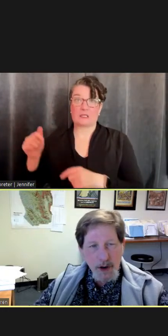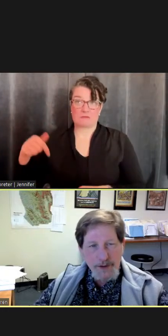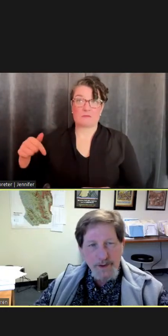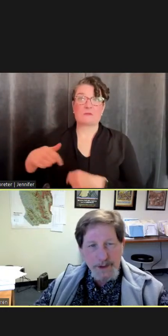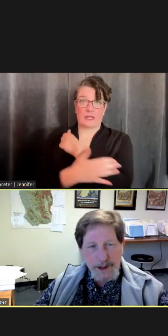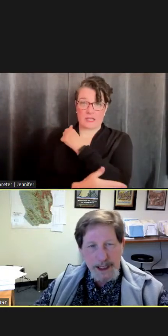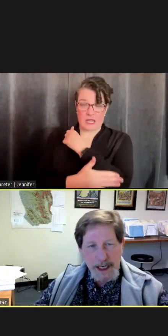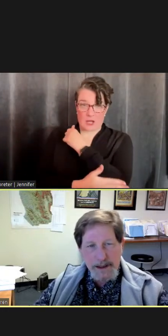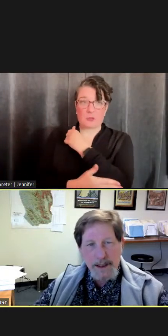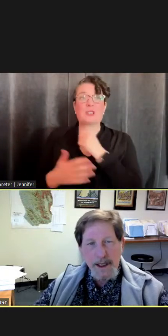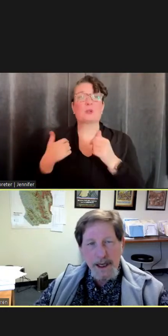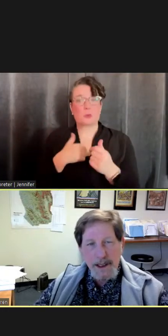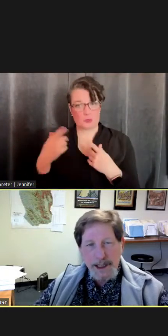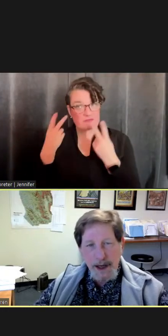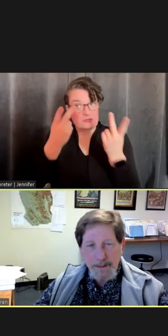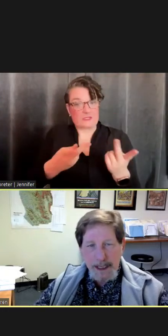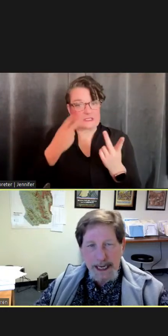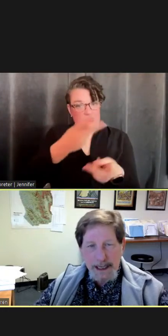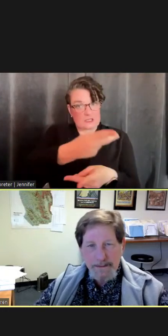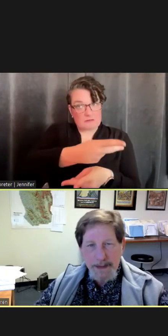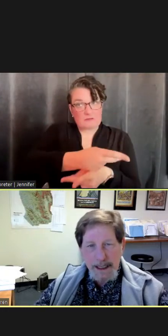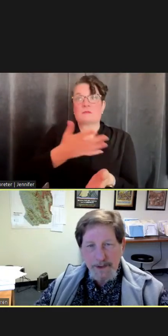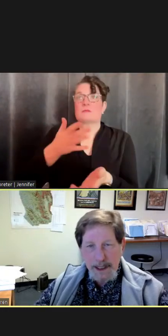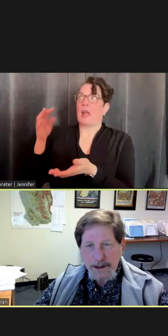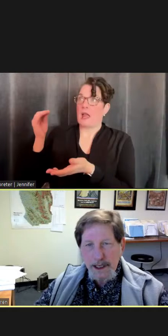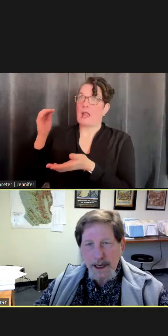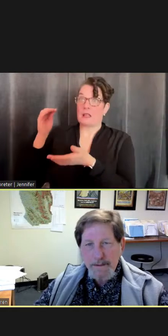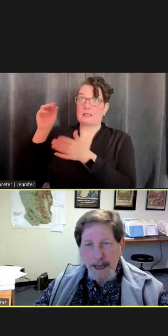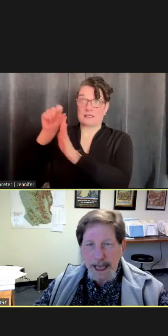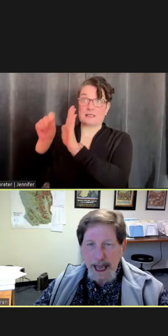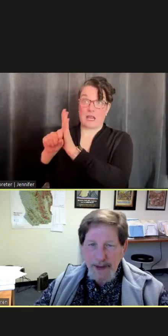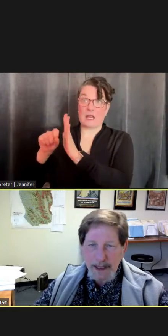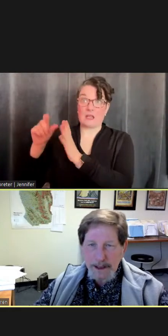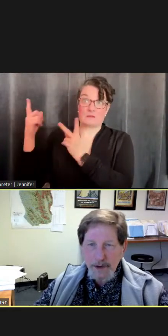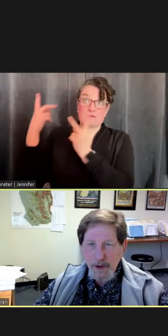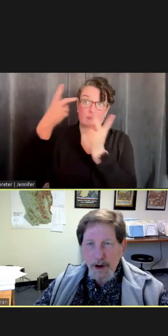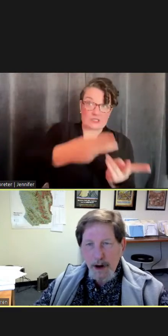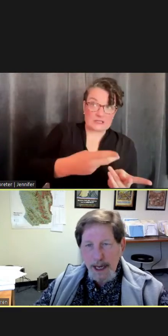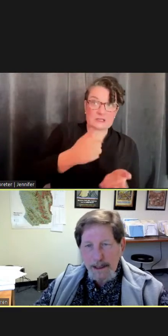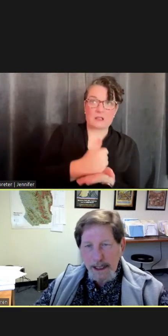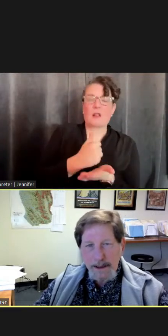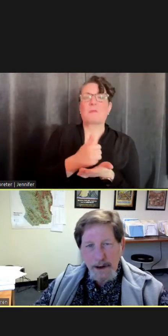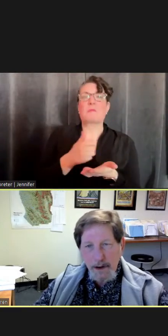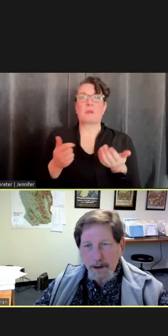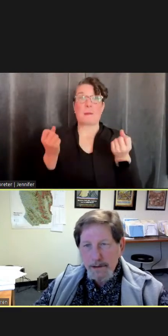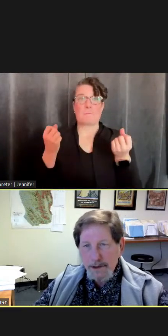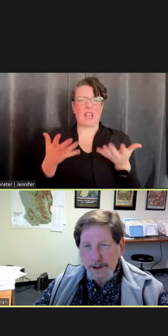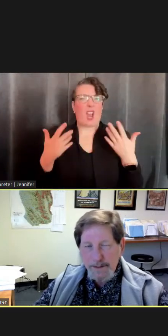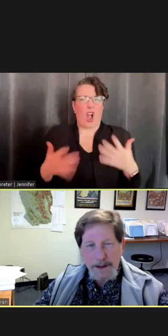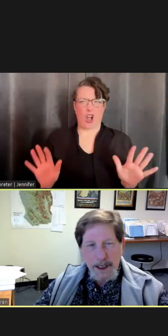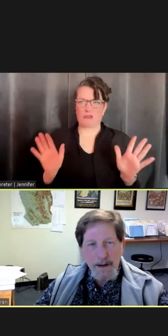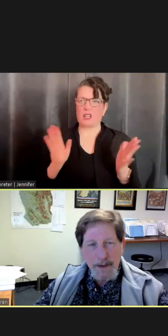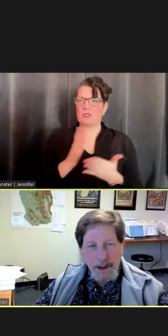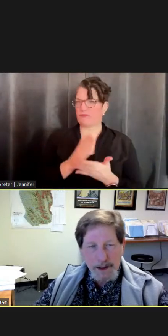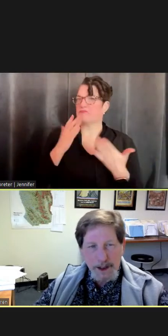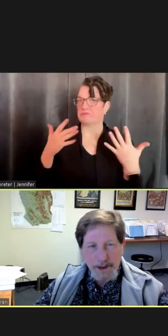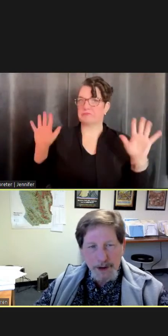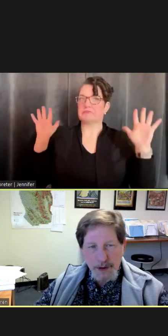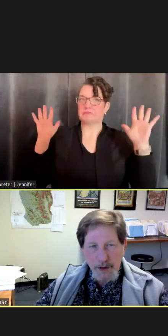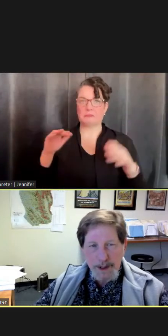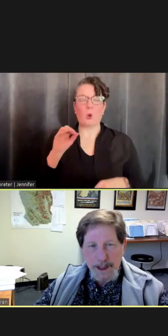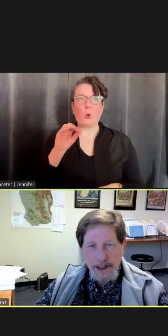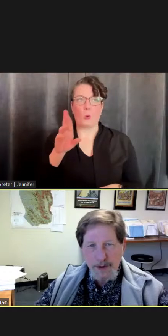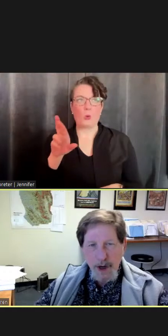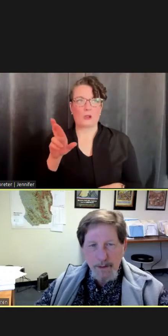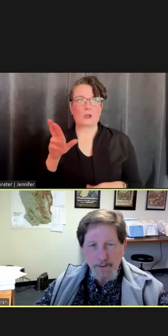some calls from the state to help mitigate many of these. Many have ended or are ending. They're all seeming to come under some